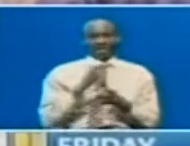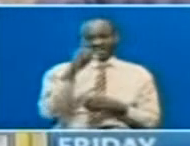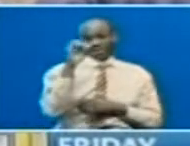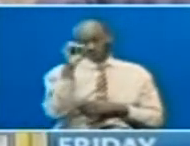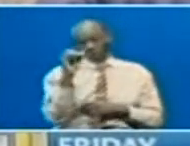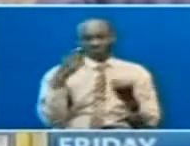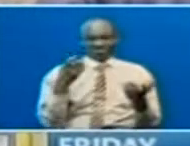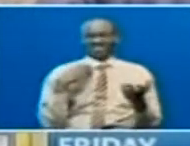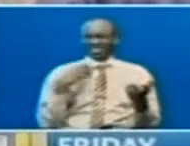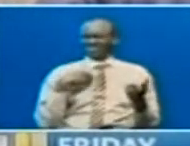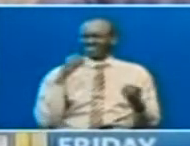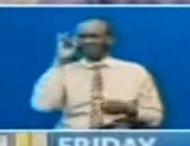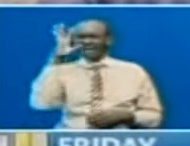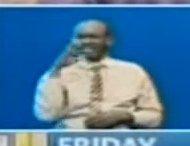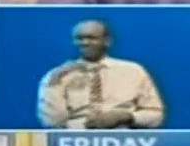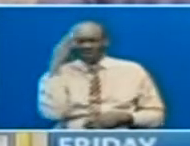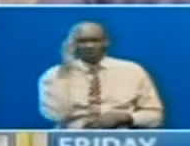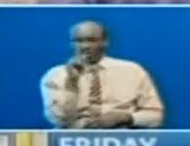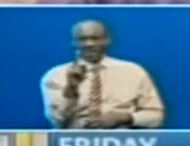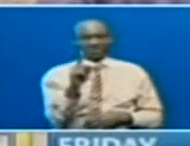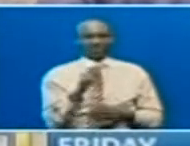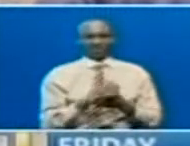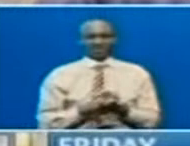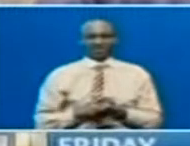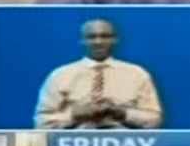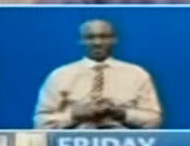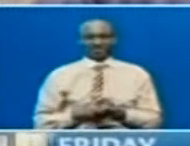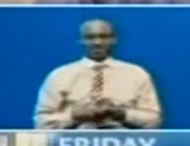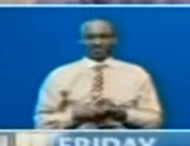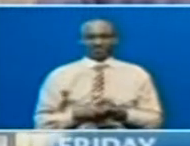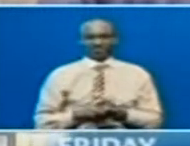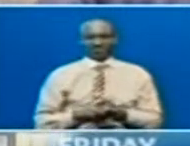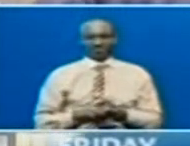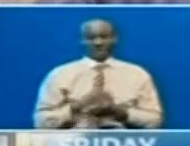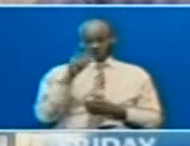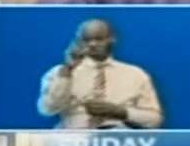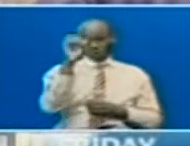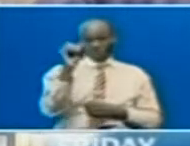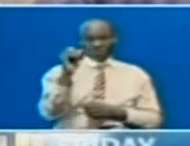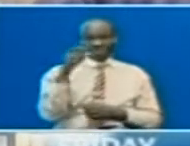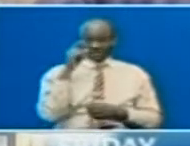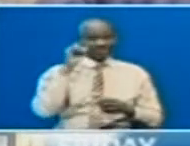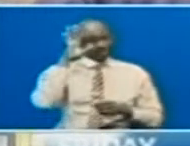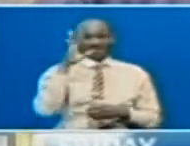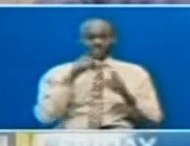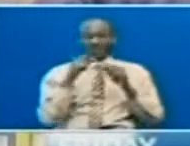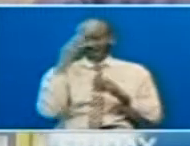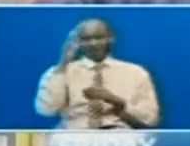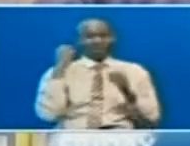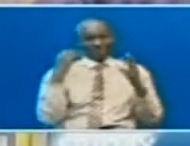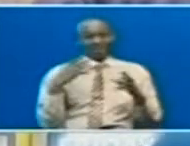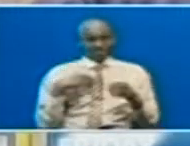Duodenum. That's a surprise, Willis. Duodenum. Duodenum. Hey, that one is a surprise. I'm sure.